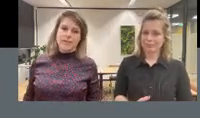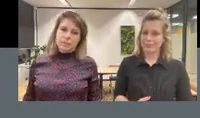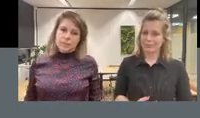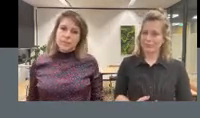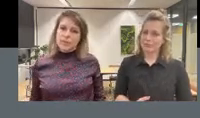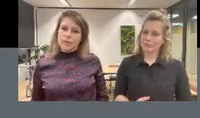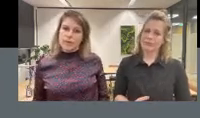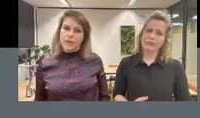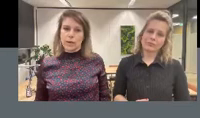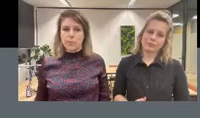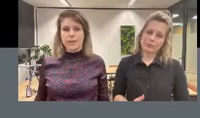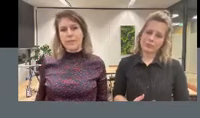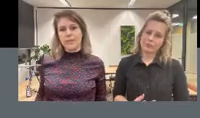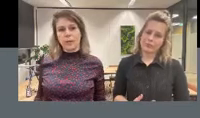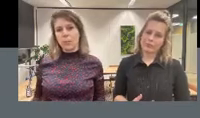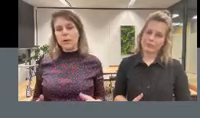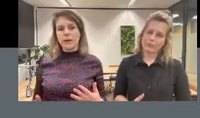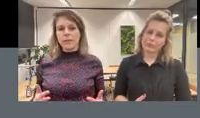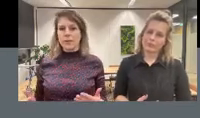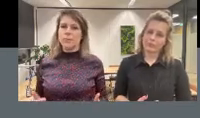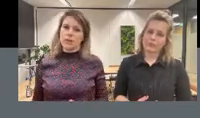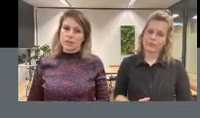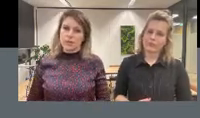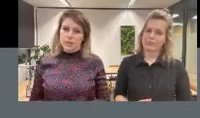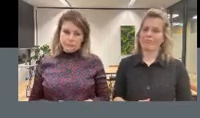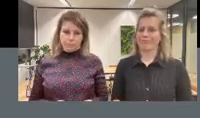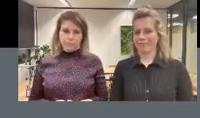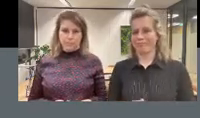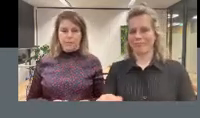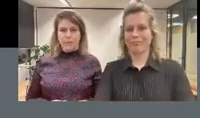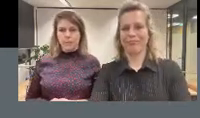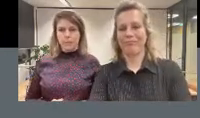The symptoms are present more than 3 months.